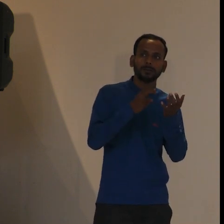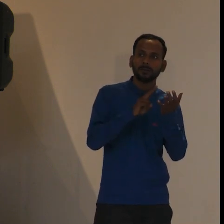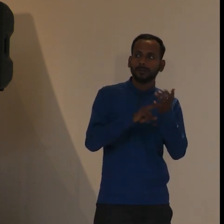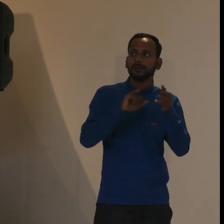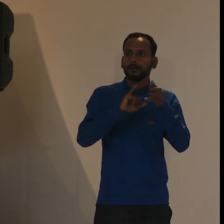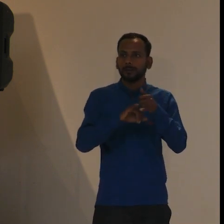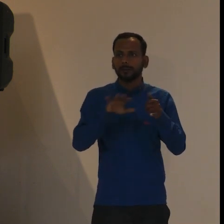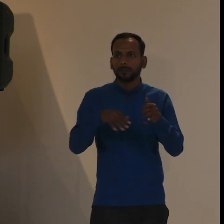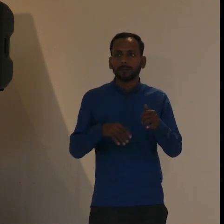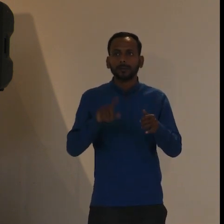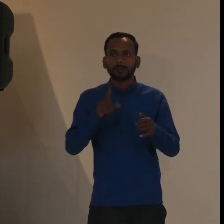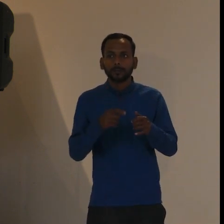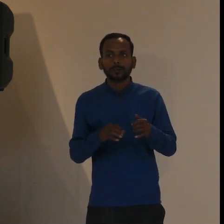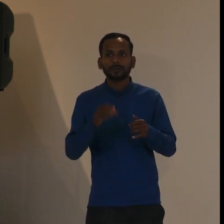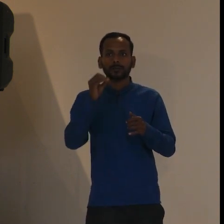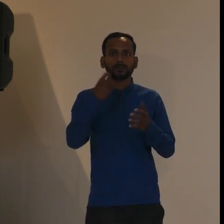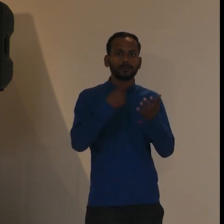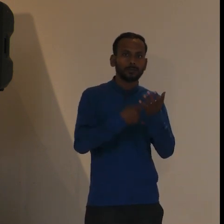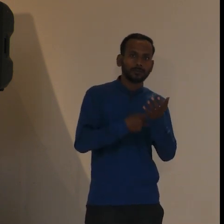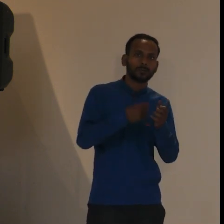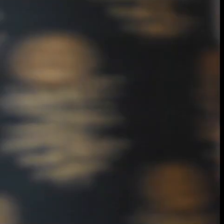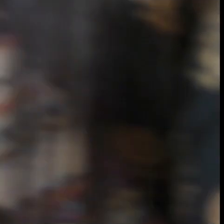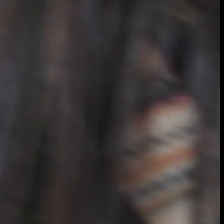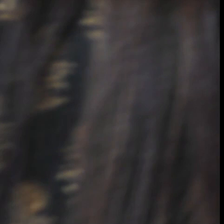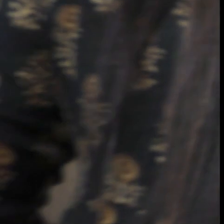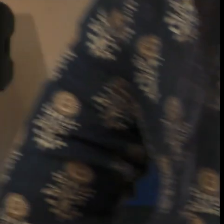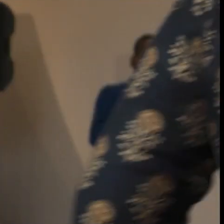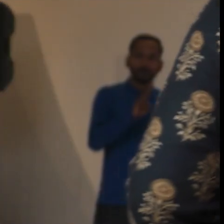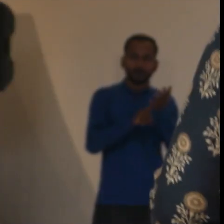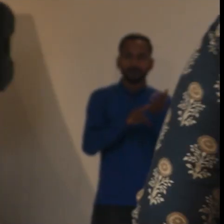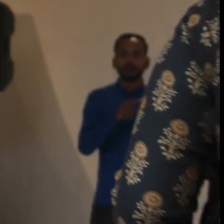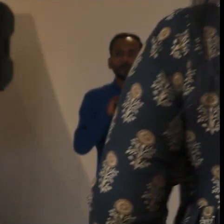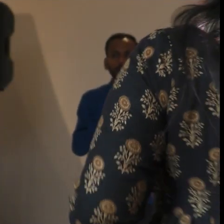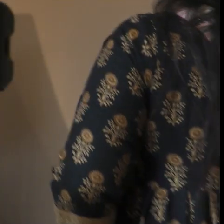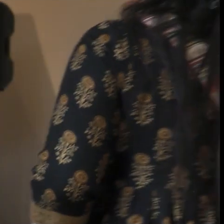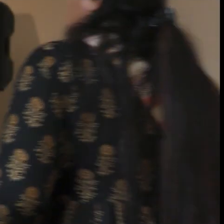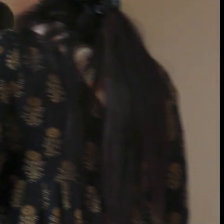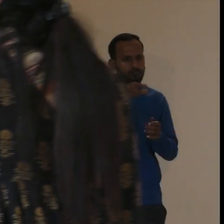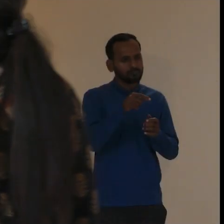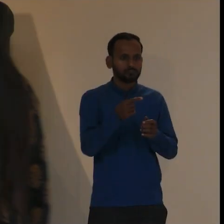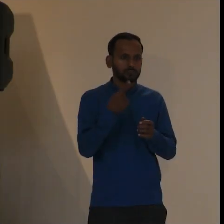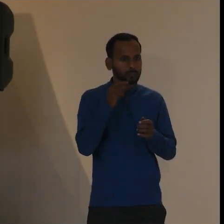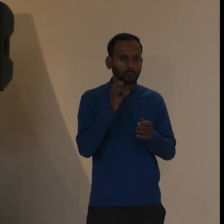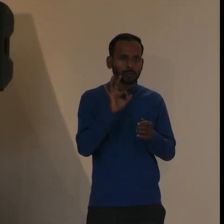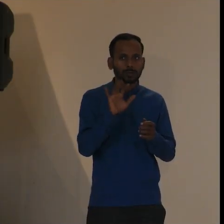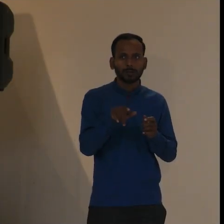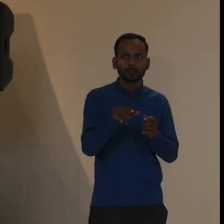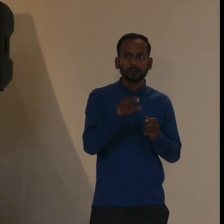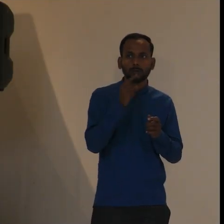order. The Portuguese state expels the Jesuits. And and according to them, the